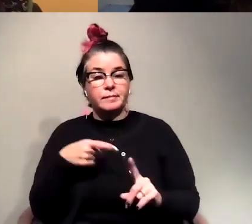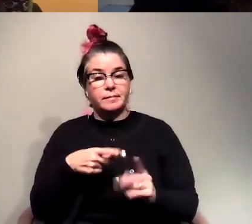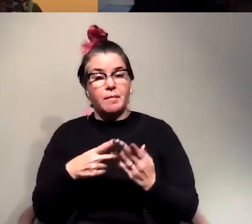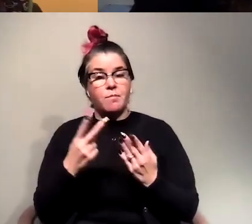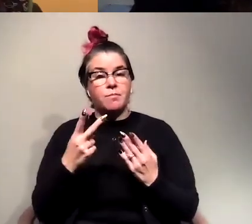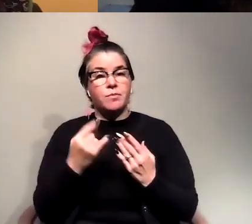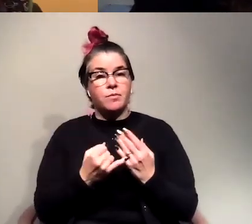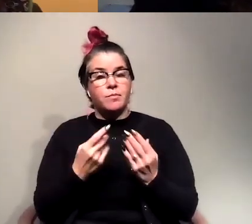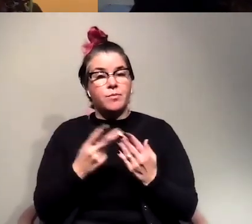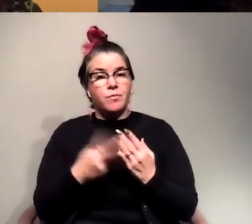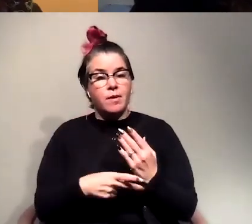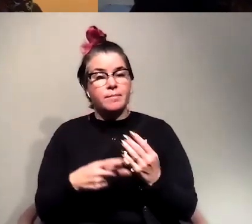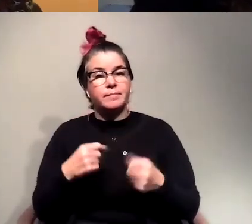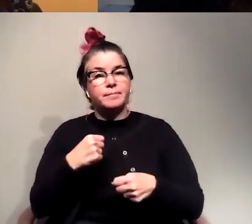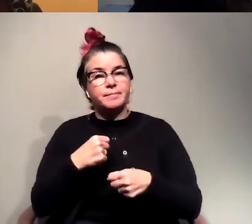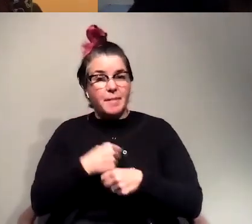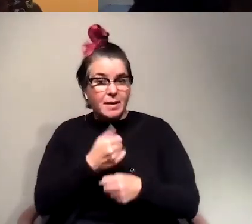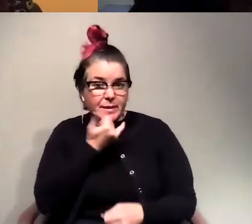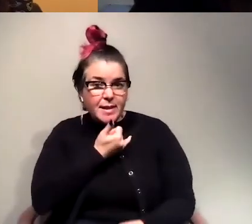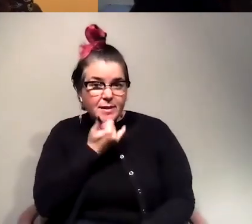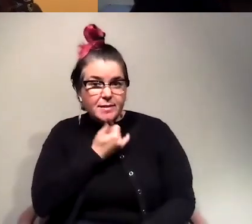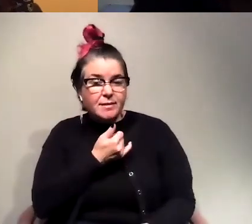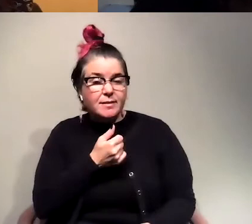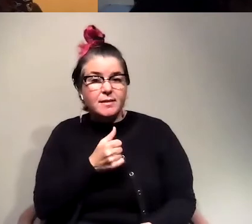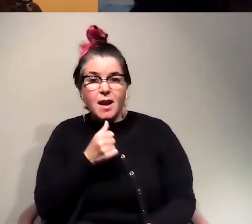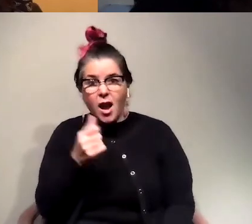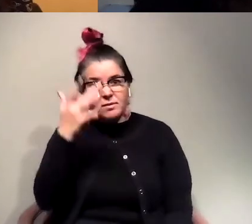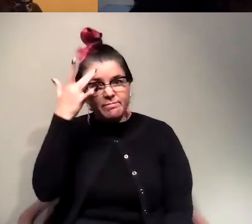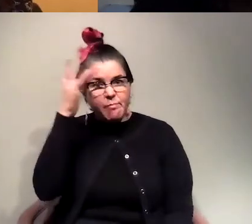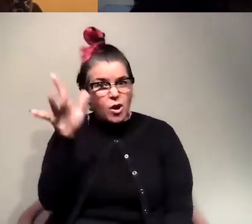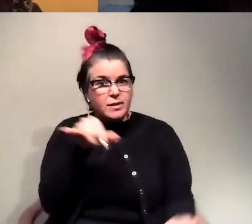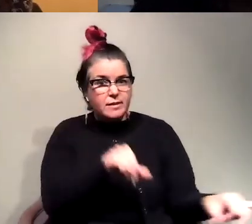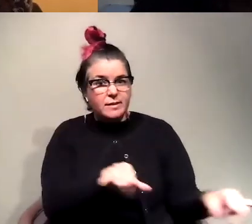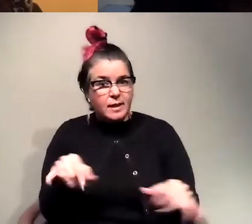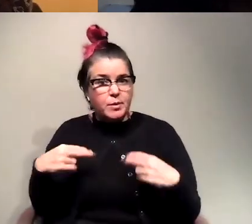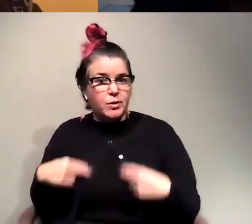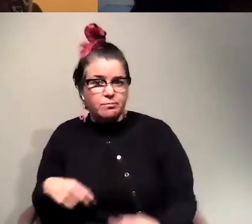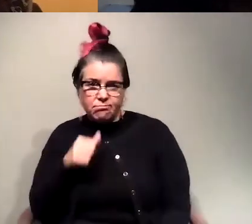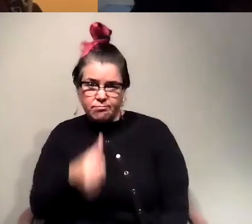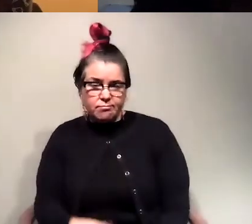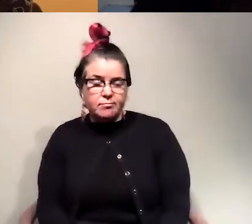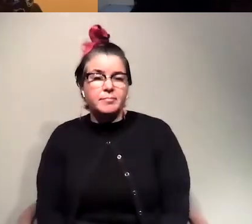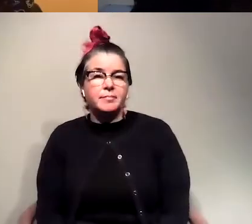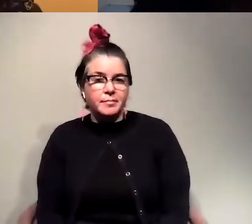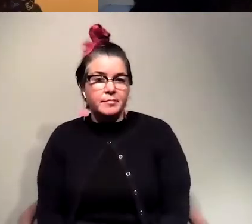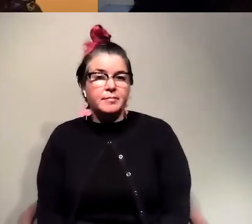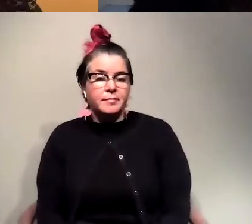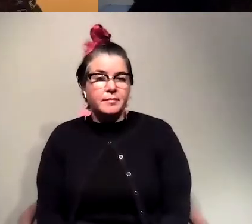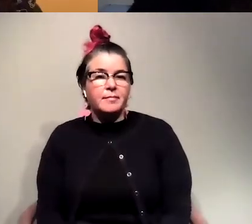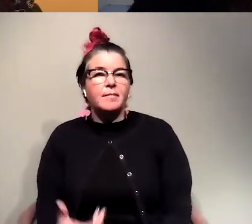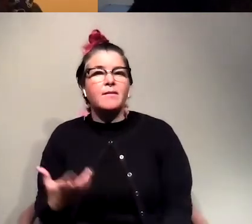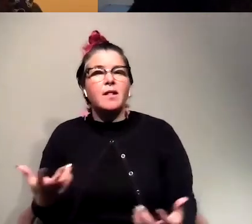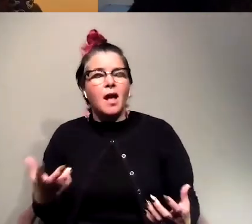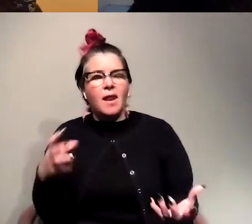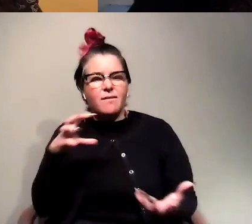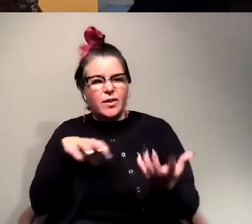programs make mistakes, that they aren't smart like humans are. Right. So I think there's a lot of confusion